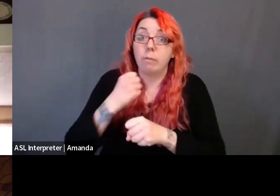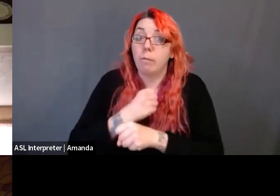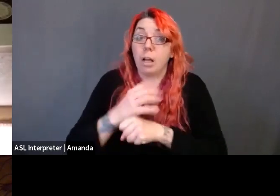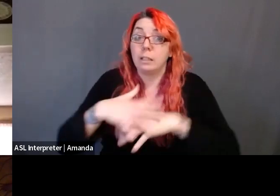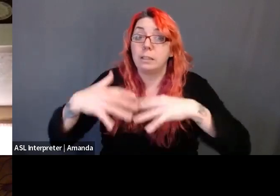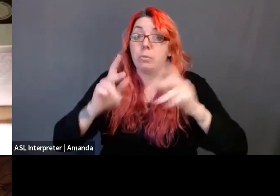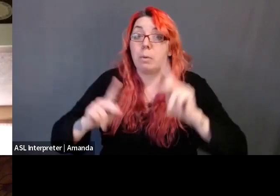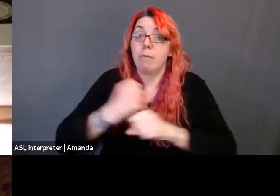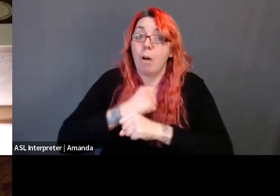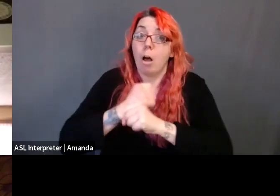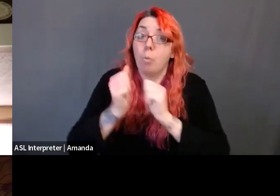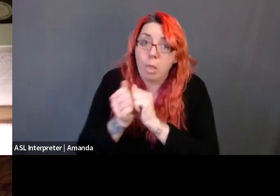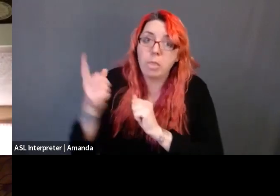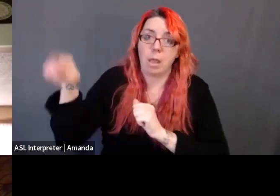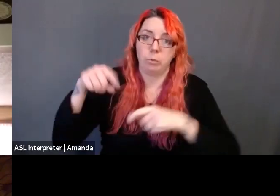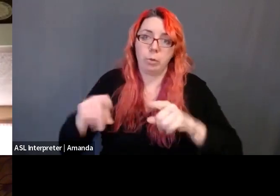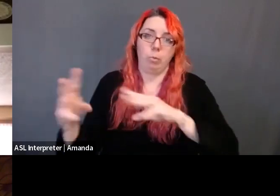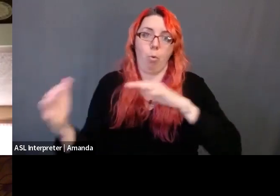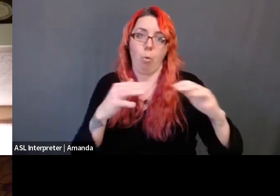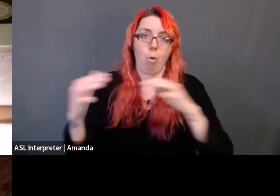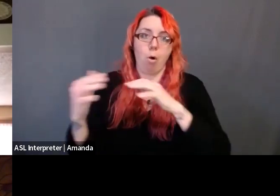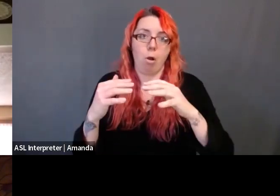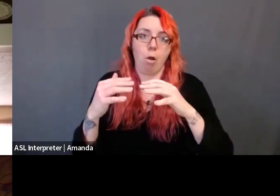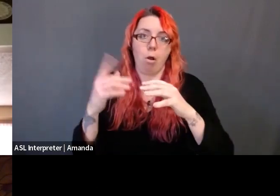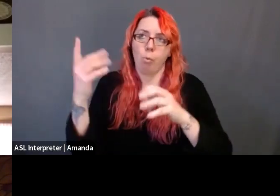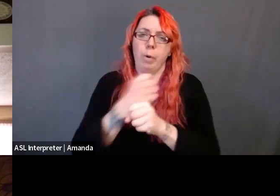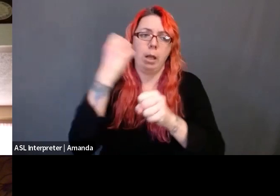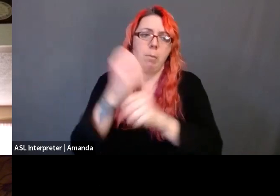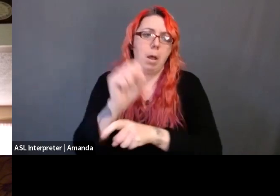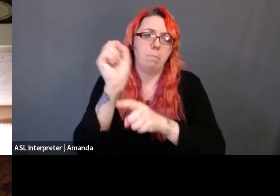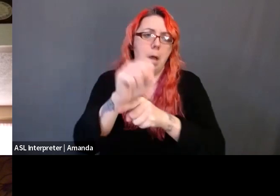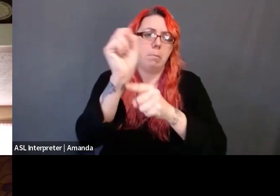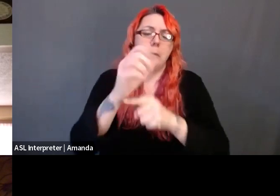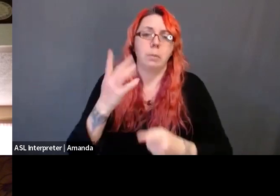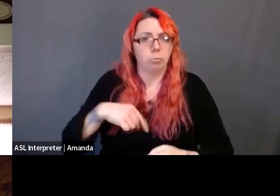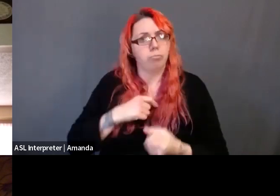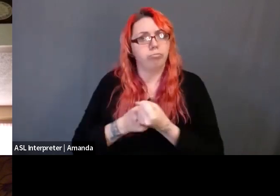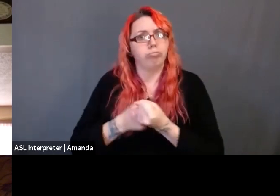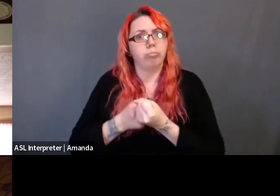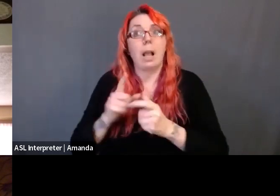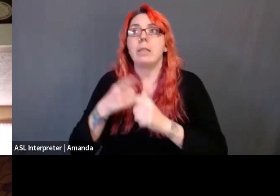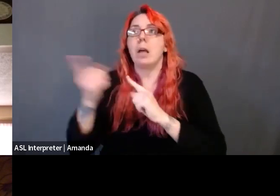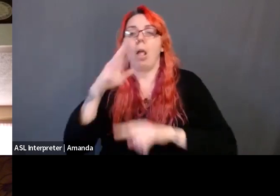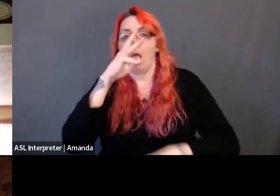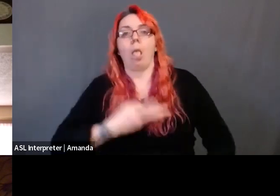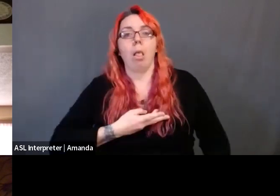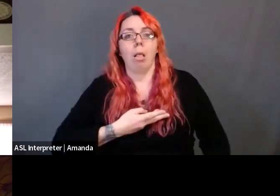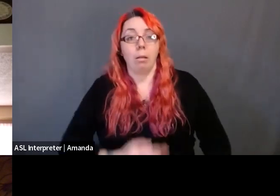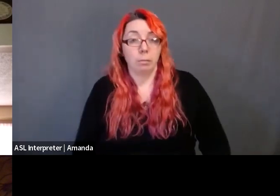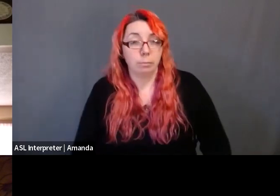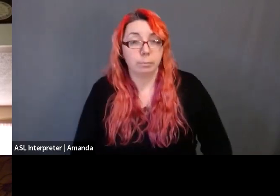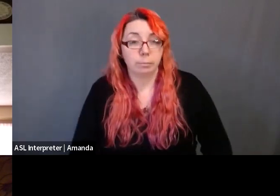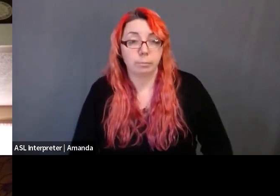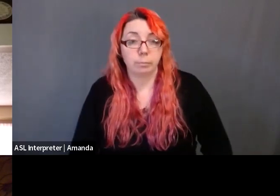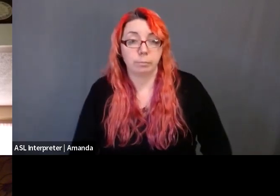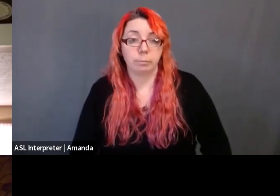And then we got left behind. There's so much need all the time. And I just forget about what I'm